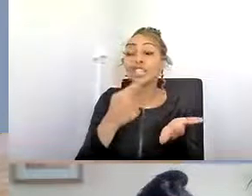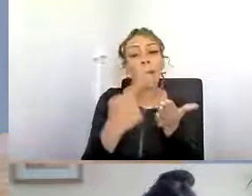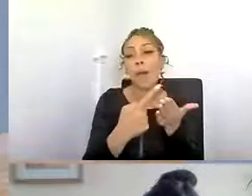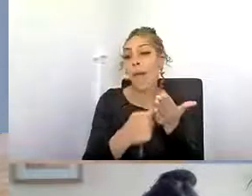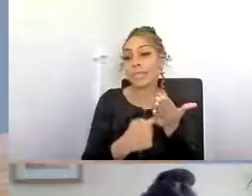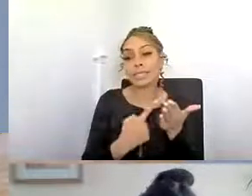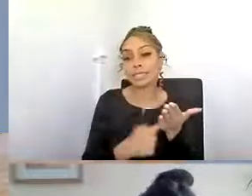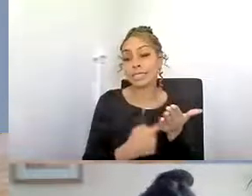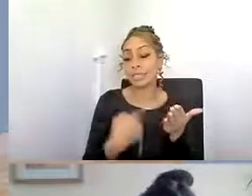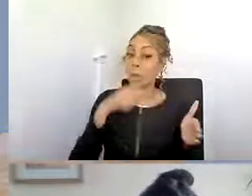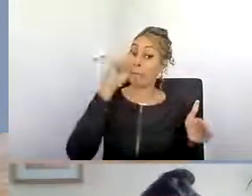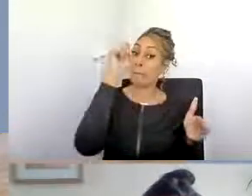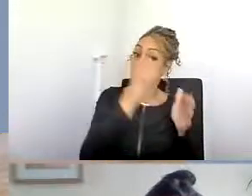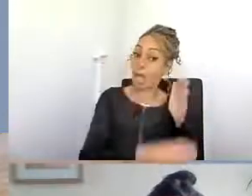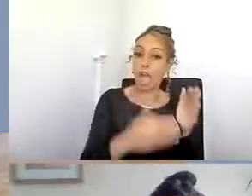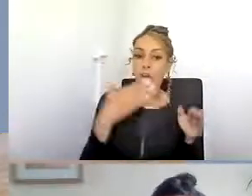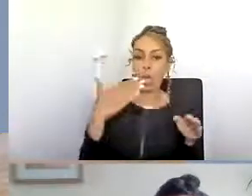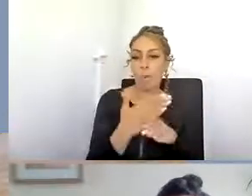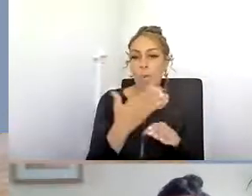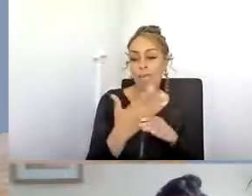The buying of works has really been